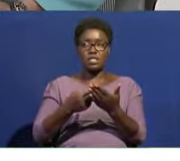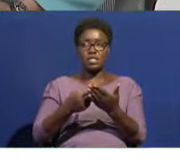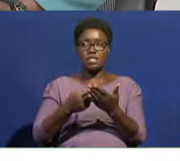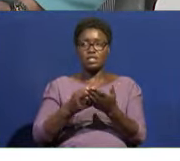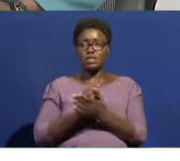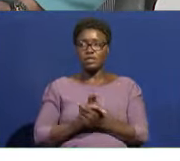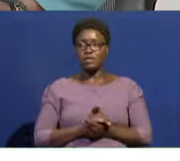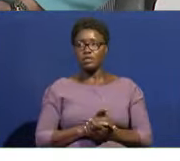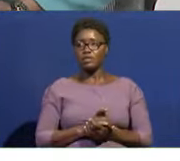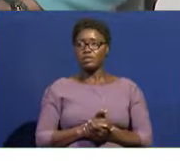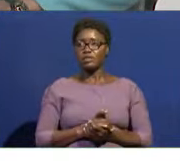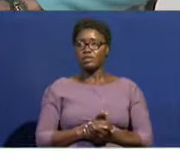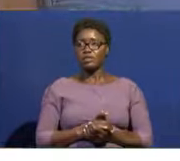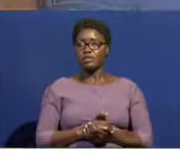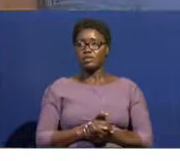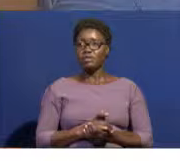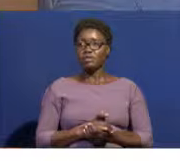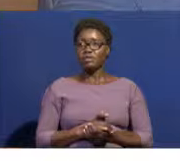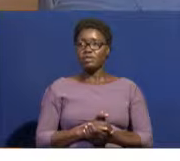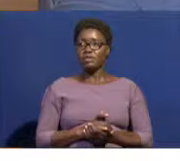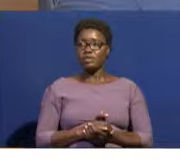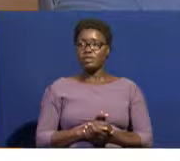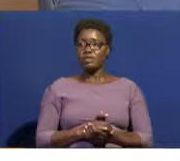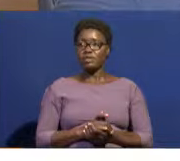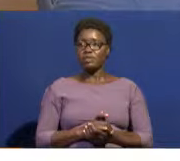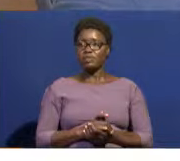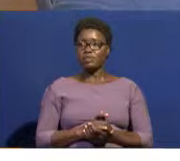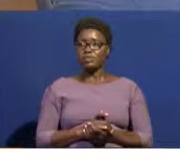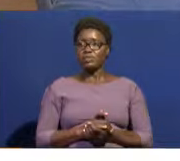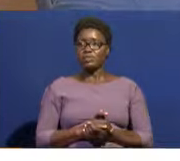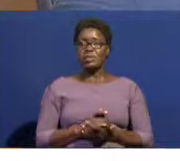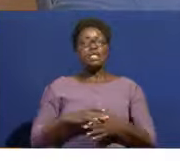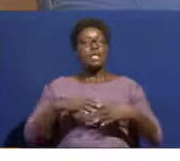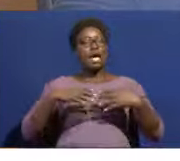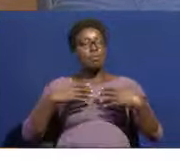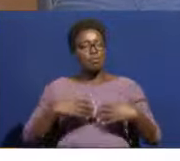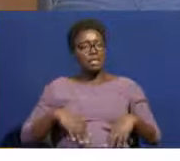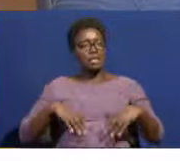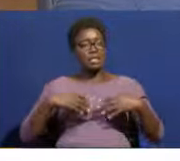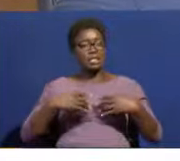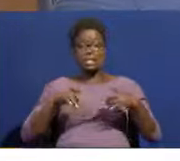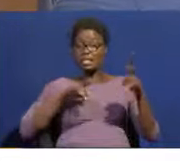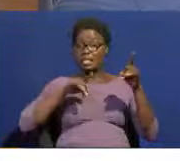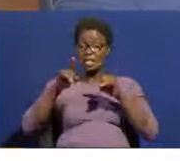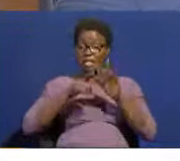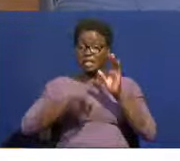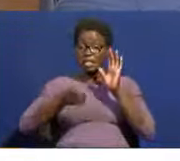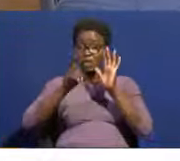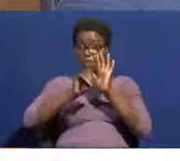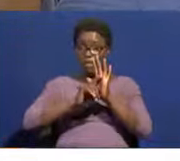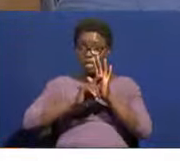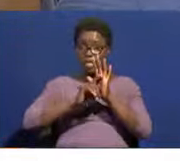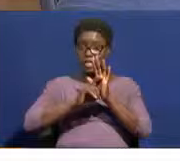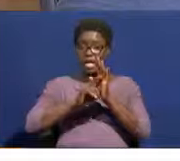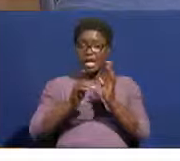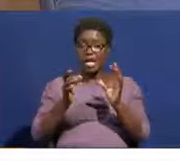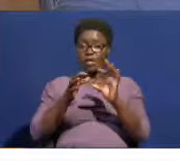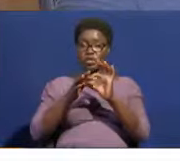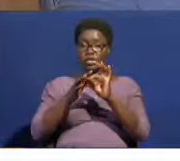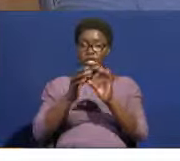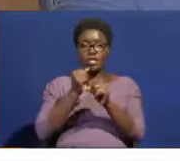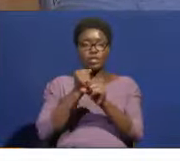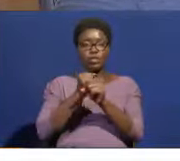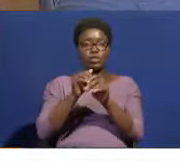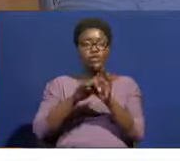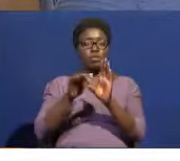by Kam Chemenza. This is quite an ambitious journey that requires a concerted effort of the